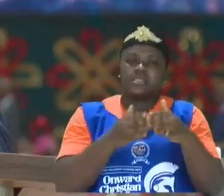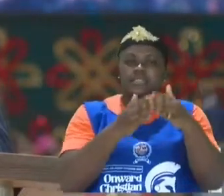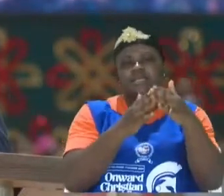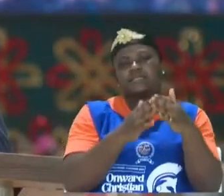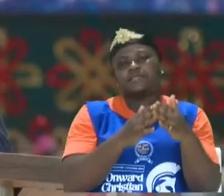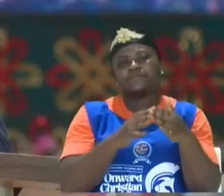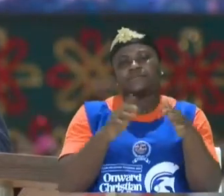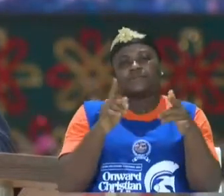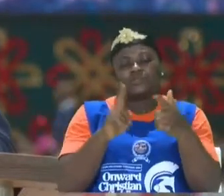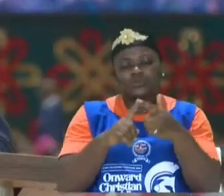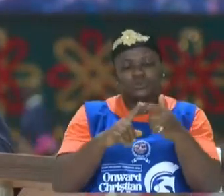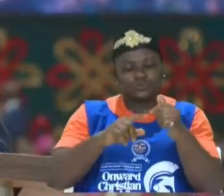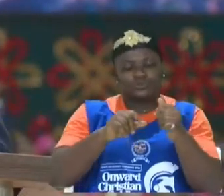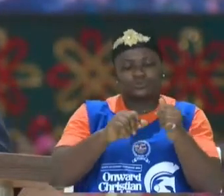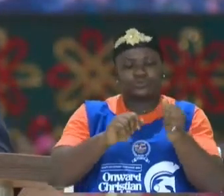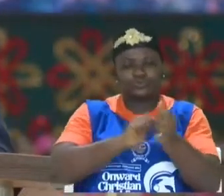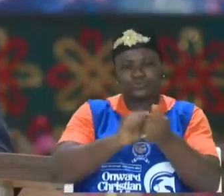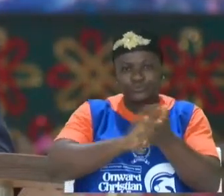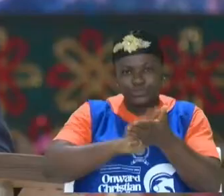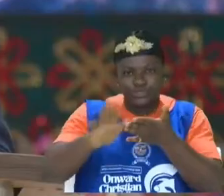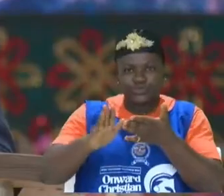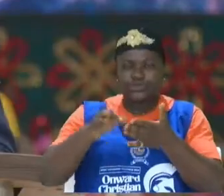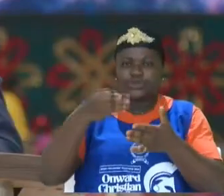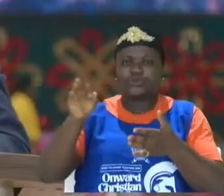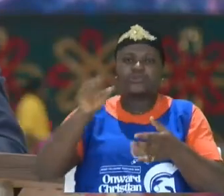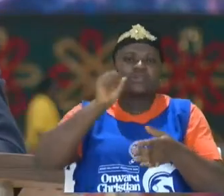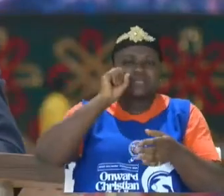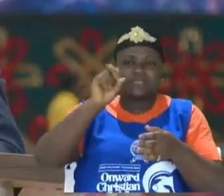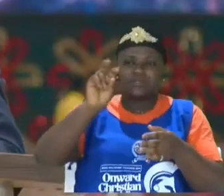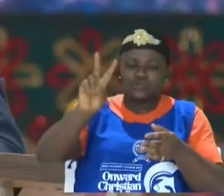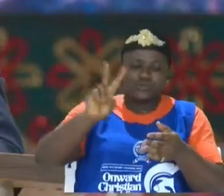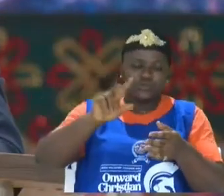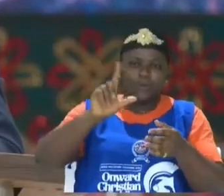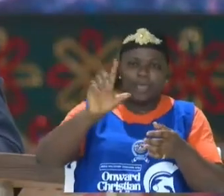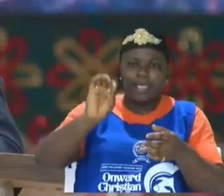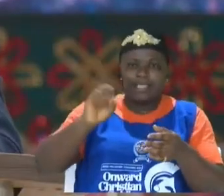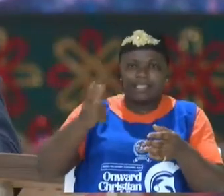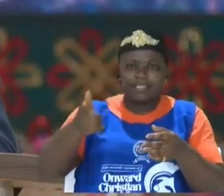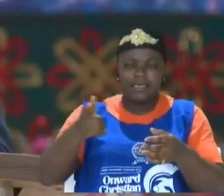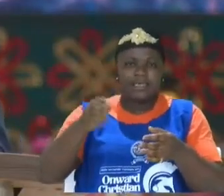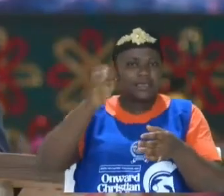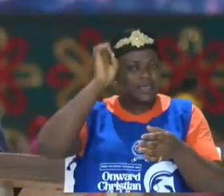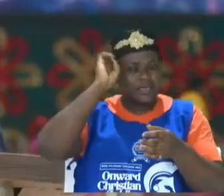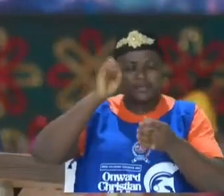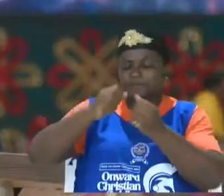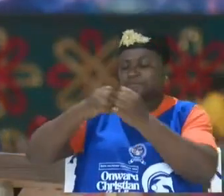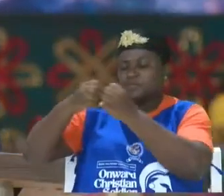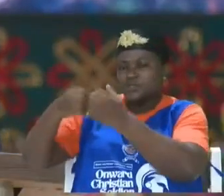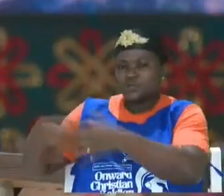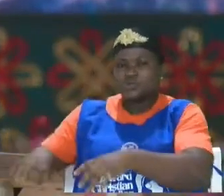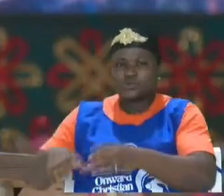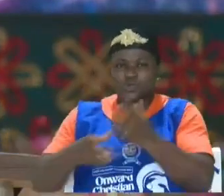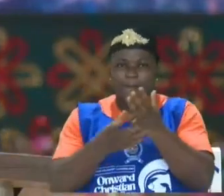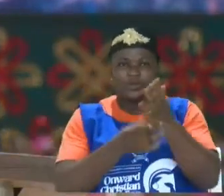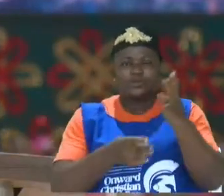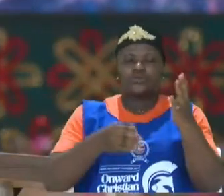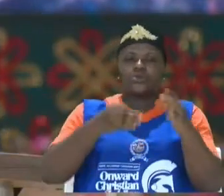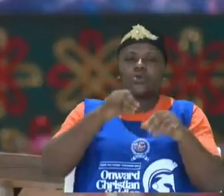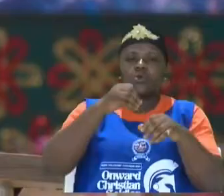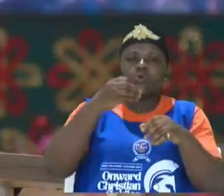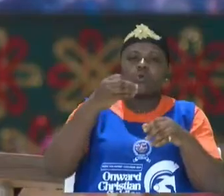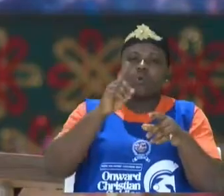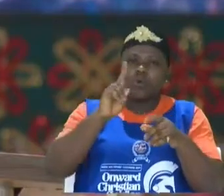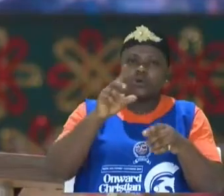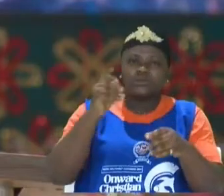the tearing of his two legs, and he lost a lot of blood. One of the legs had to be